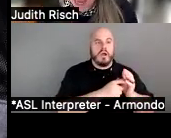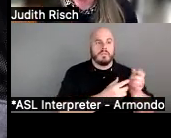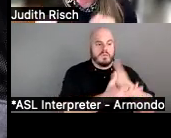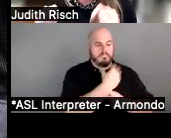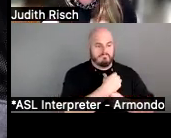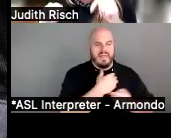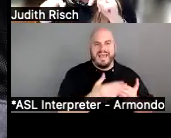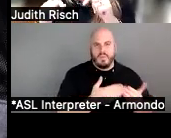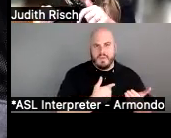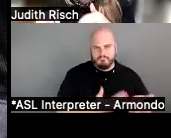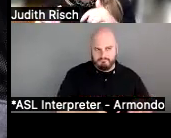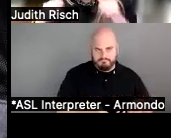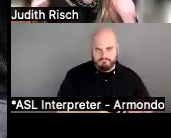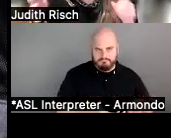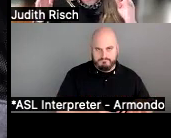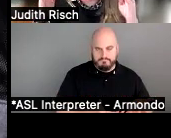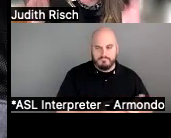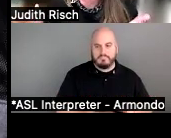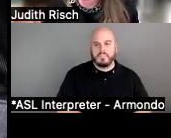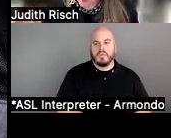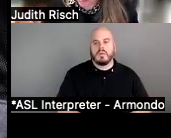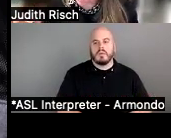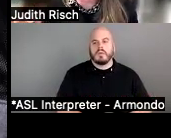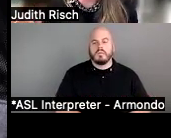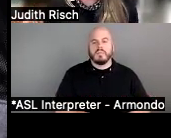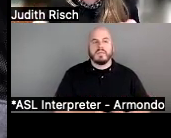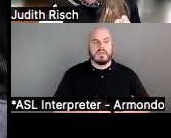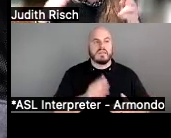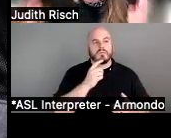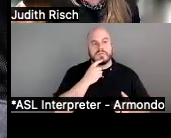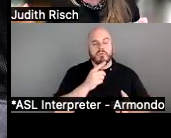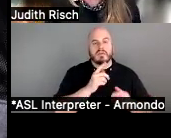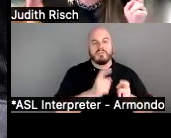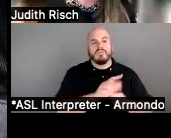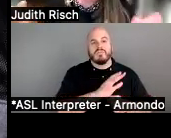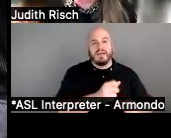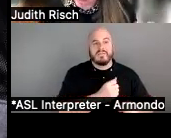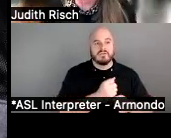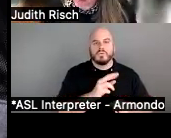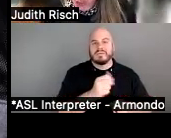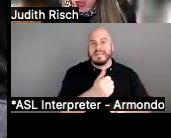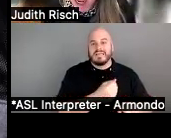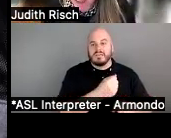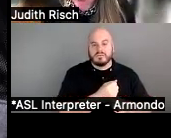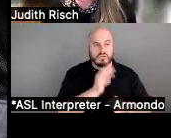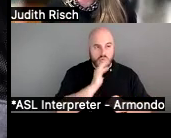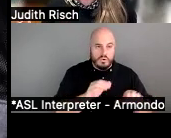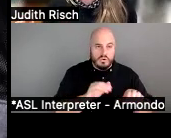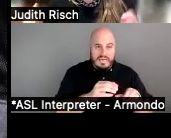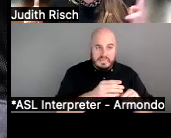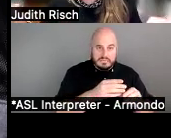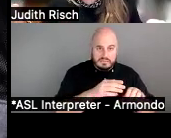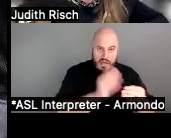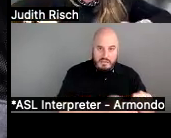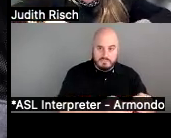anyway. And you need to, in this way, if I give you 5 years or 10 years, you will actually get this done.